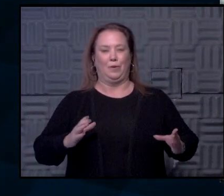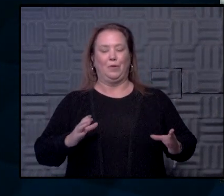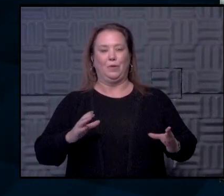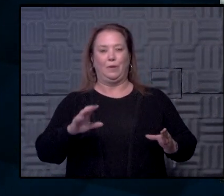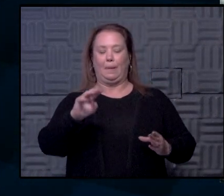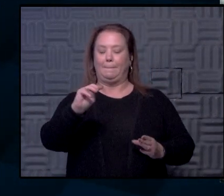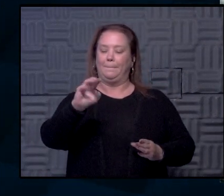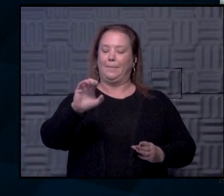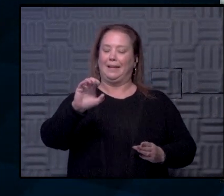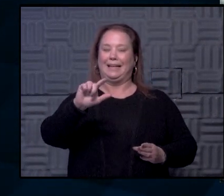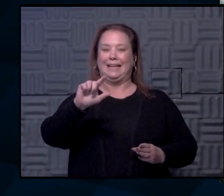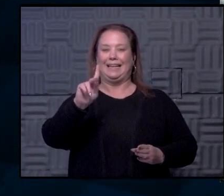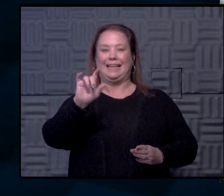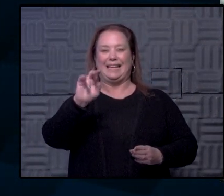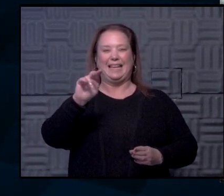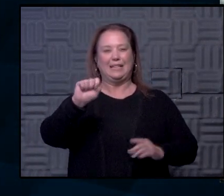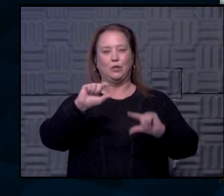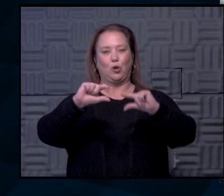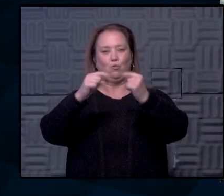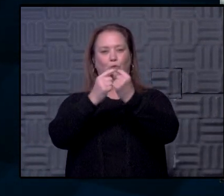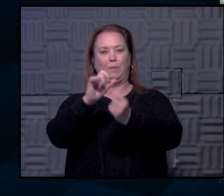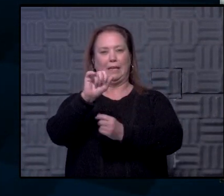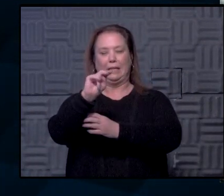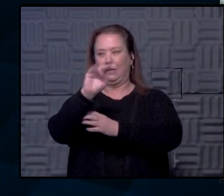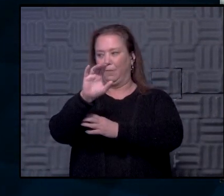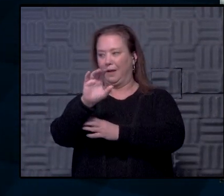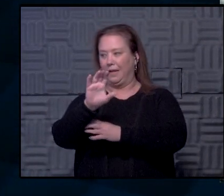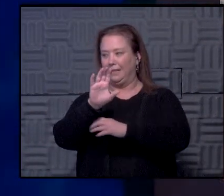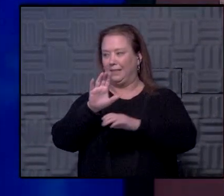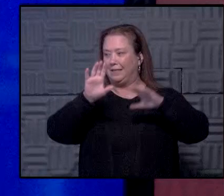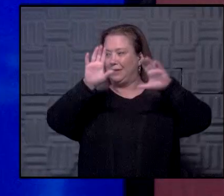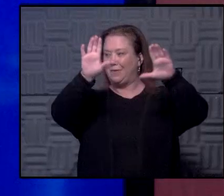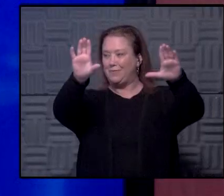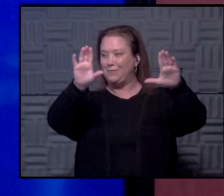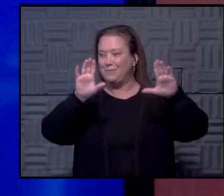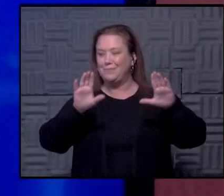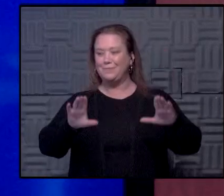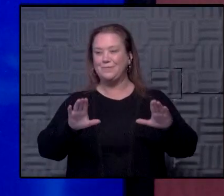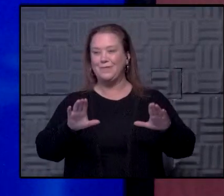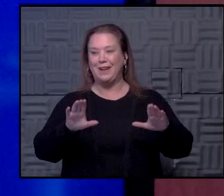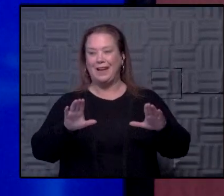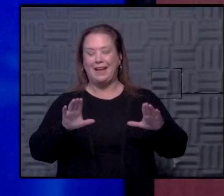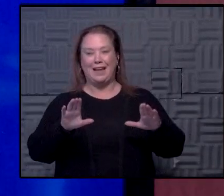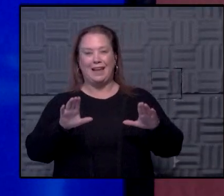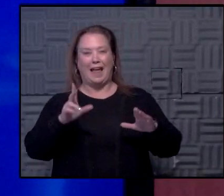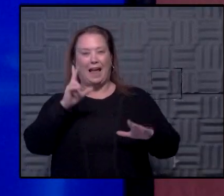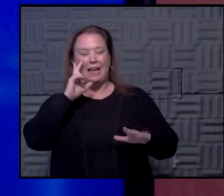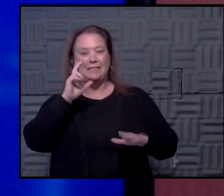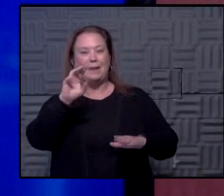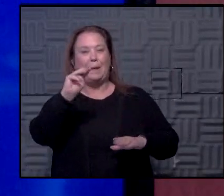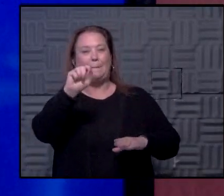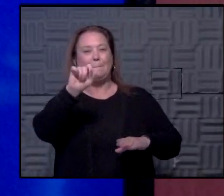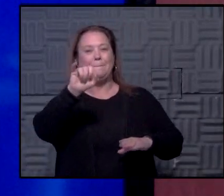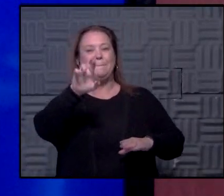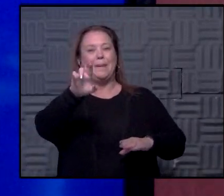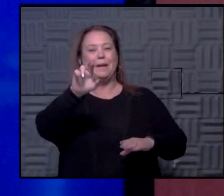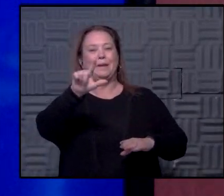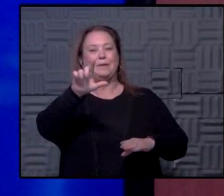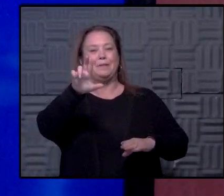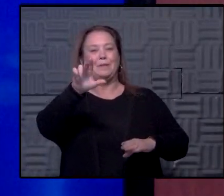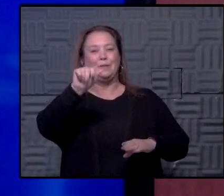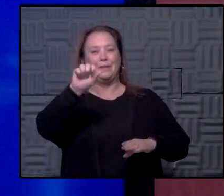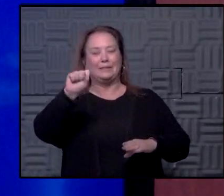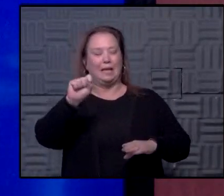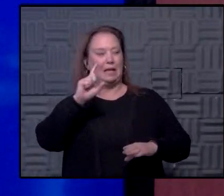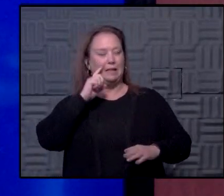of McInnes Group Incorporated. Matt, these are great masks. I got to say, I first saw these when Mayor Lucas was on our update last